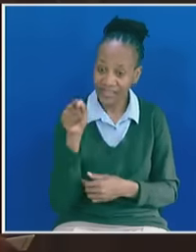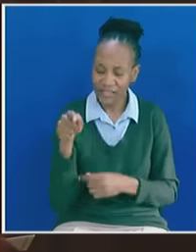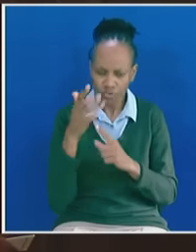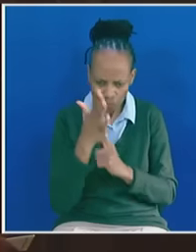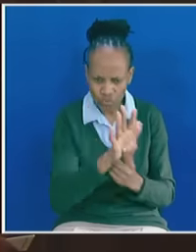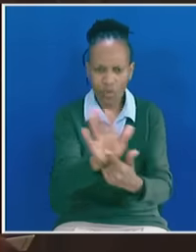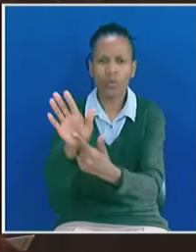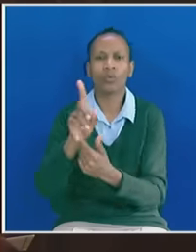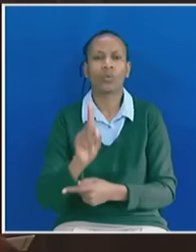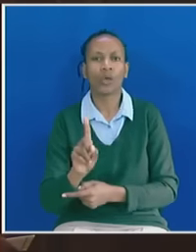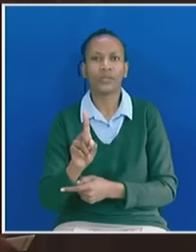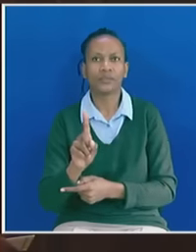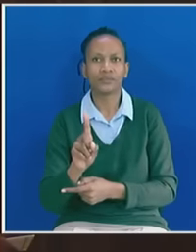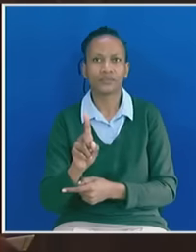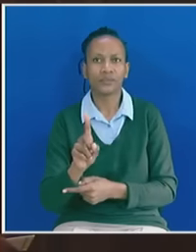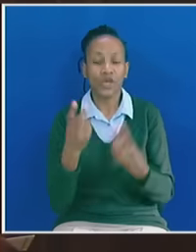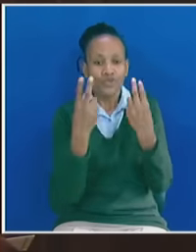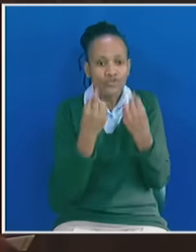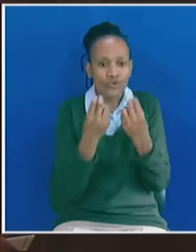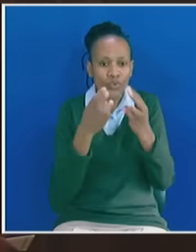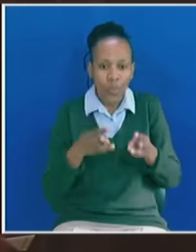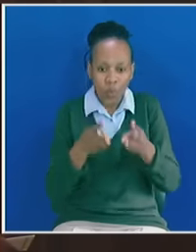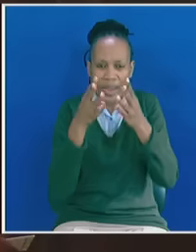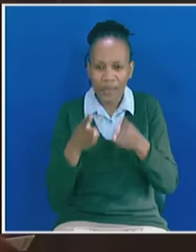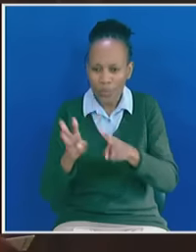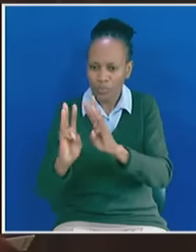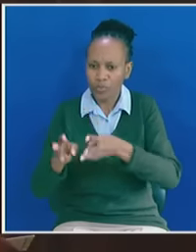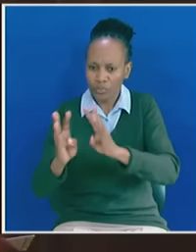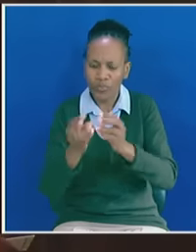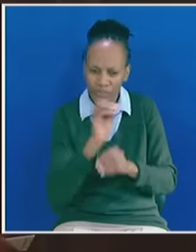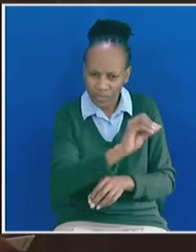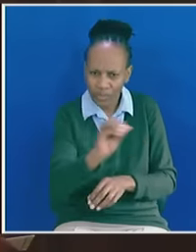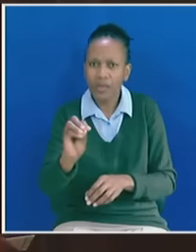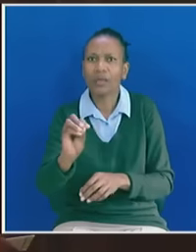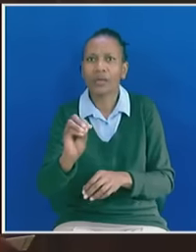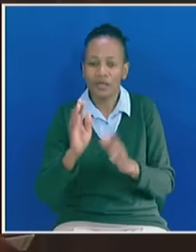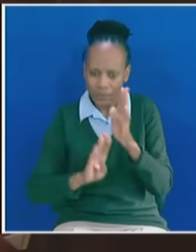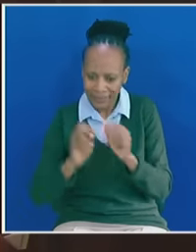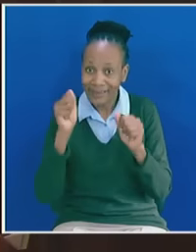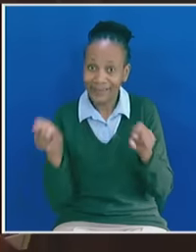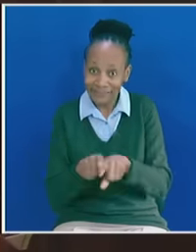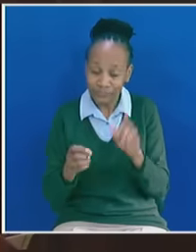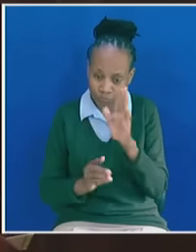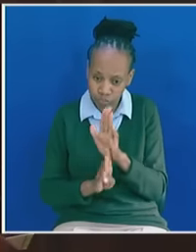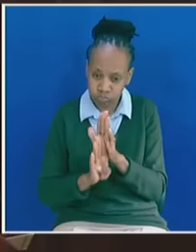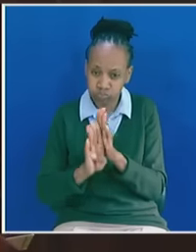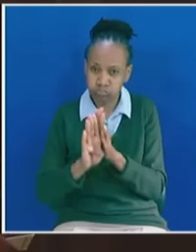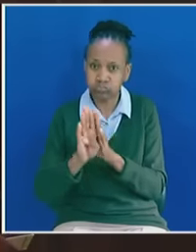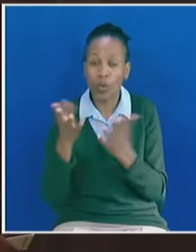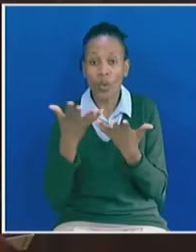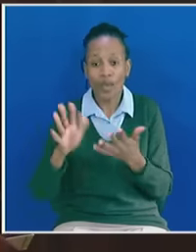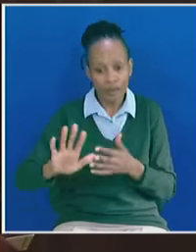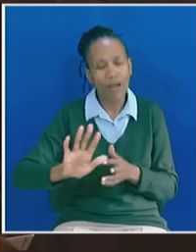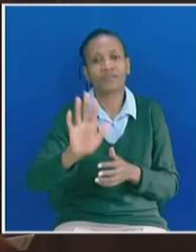indication that new and unconventional threats have necessitated more collaboration within the various structures in the region